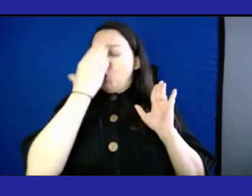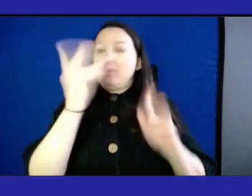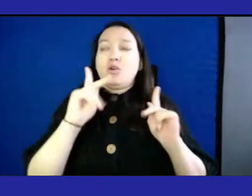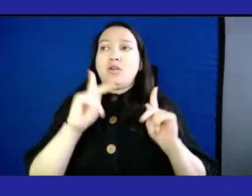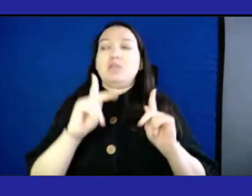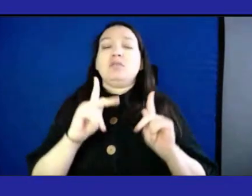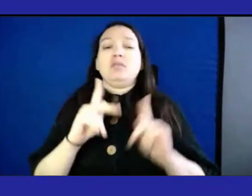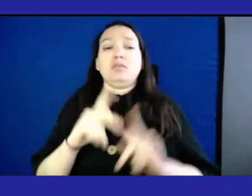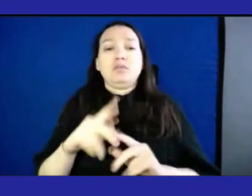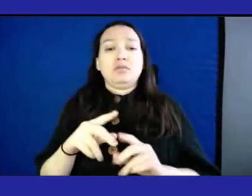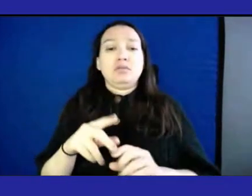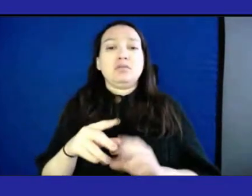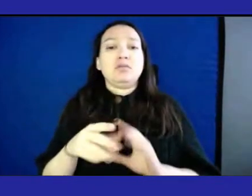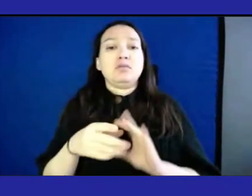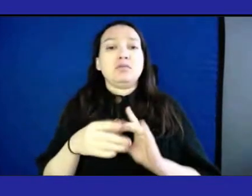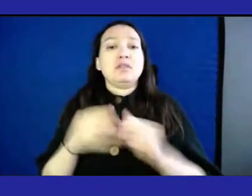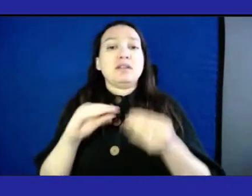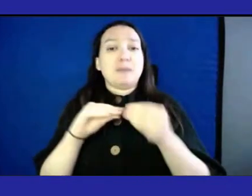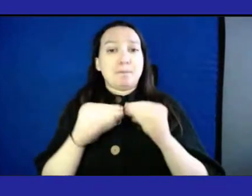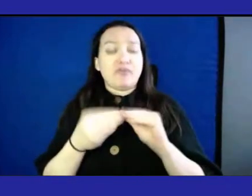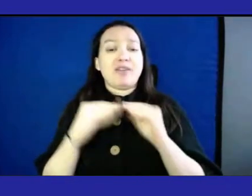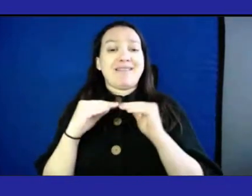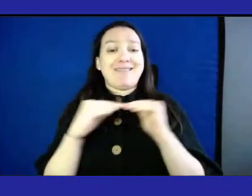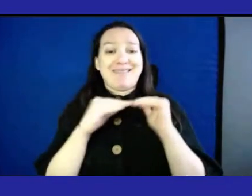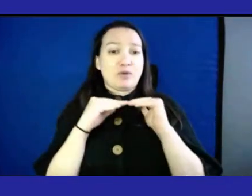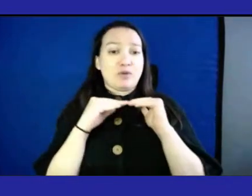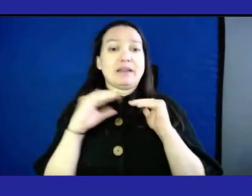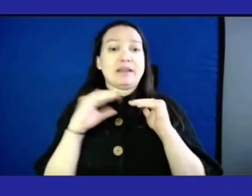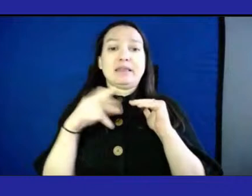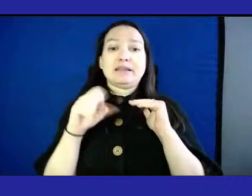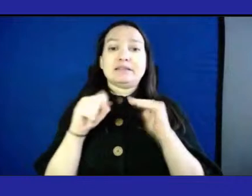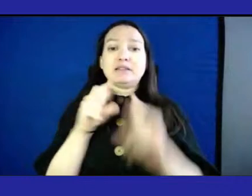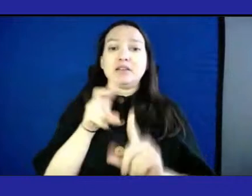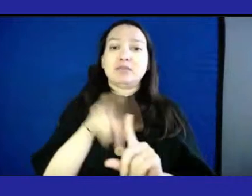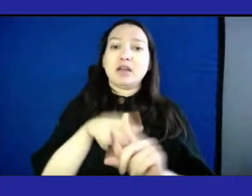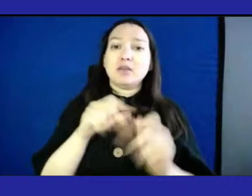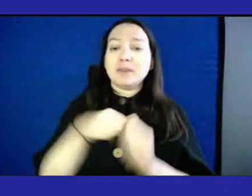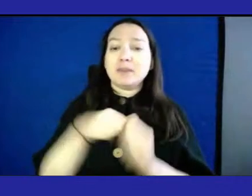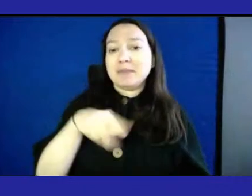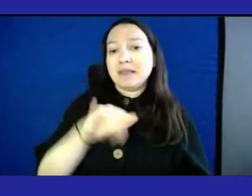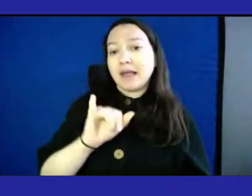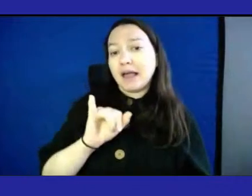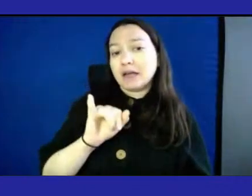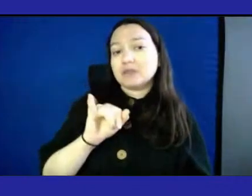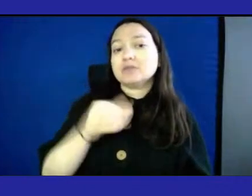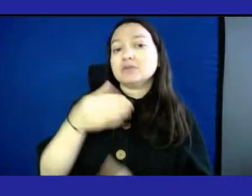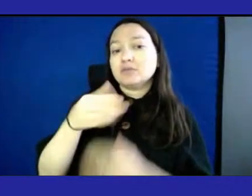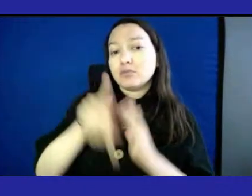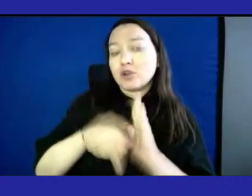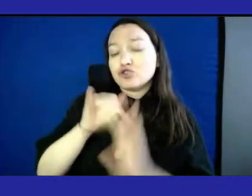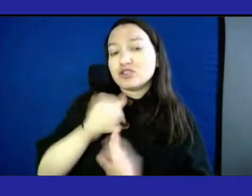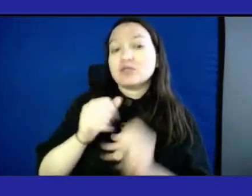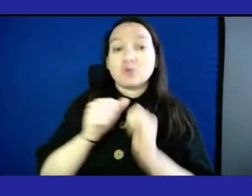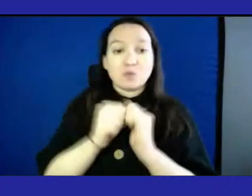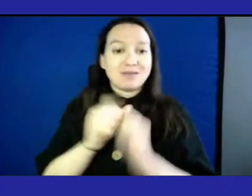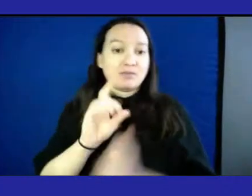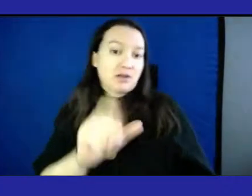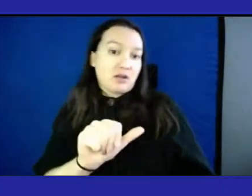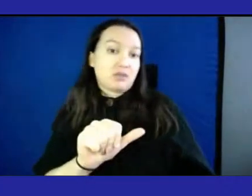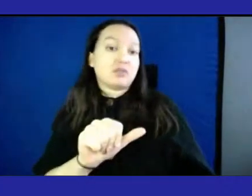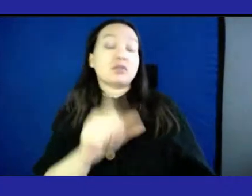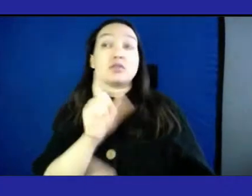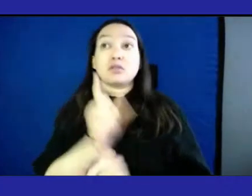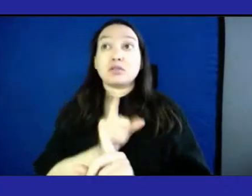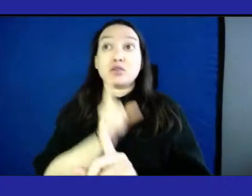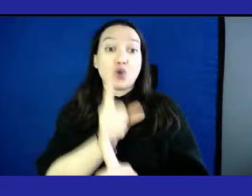this. So the number of equity lens applied to performance improvement projects with data, our goal was